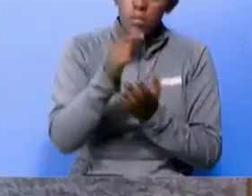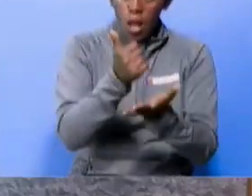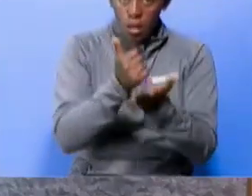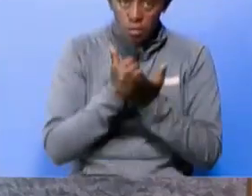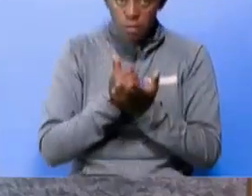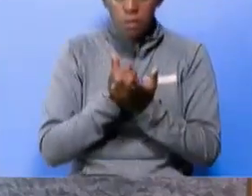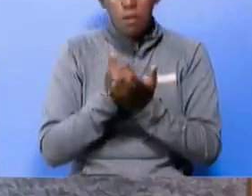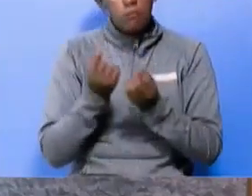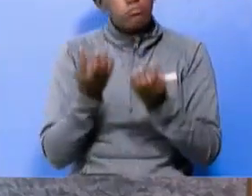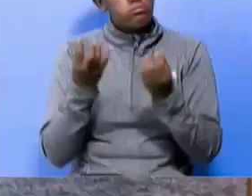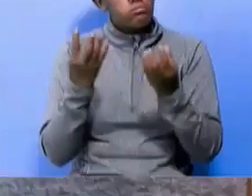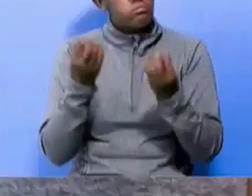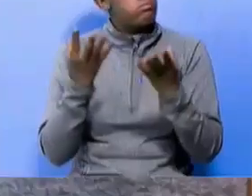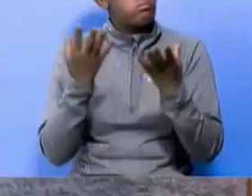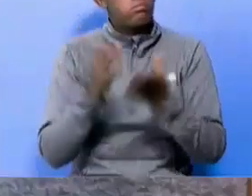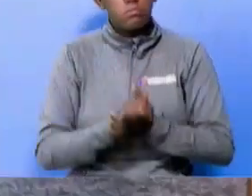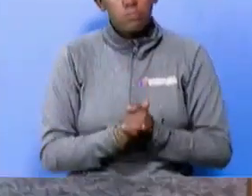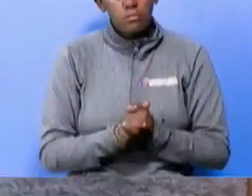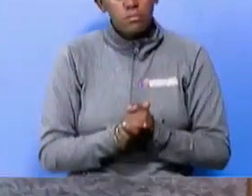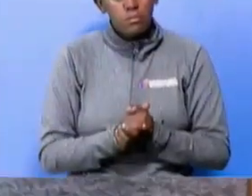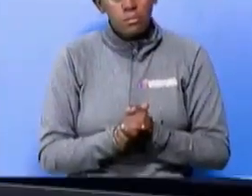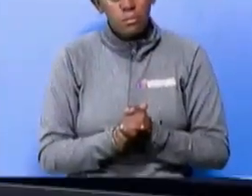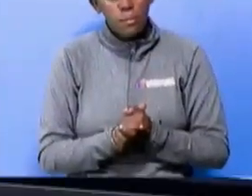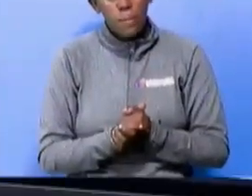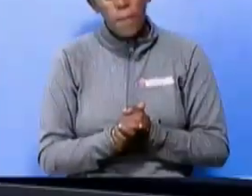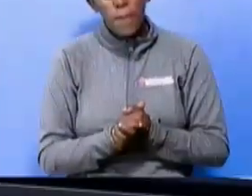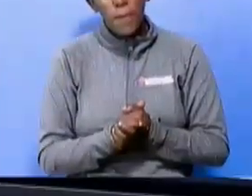a lot.